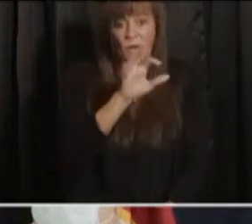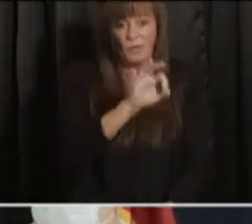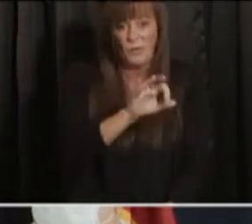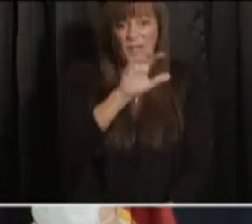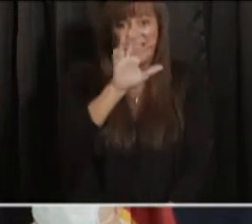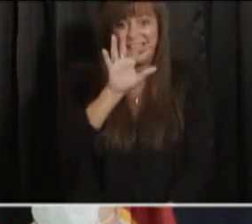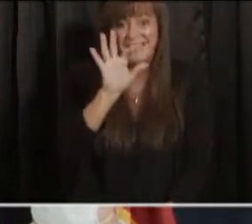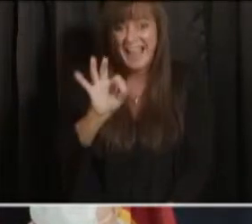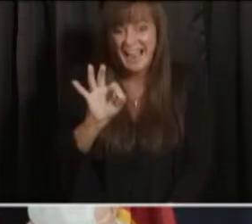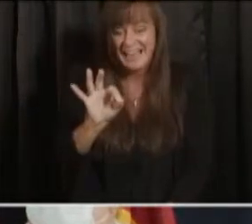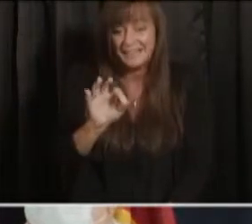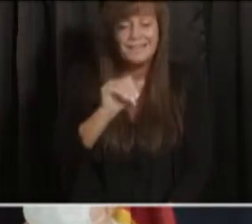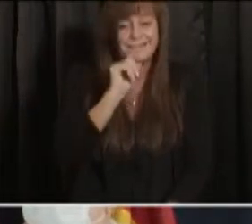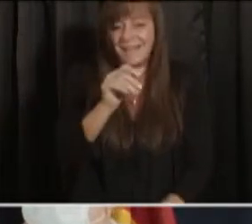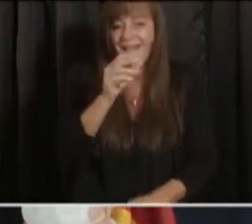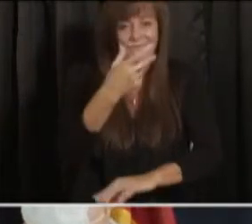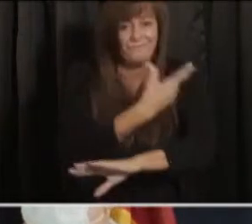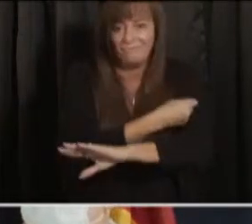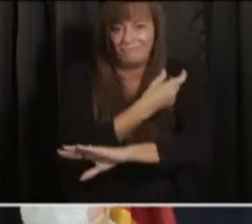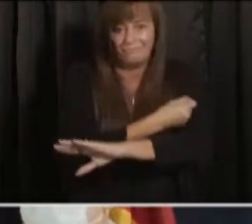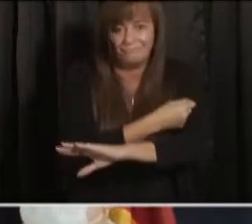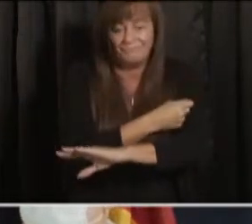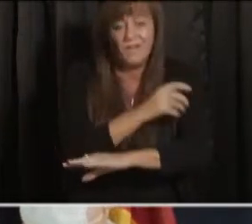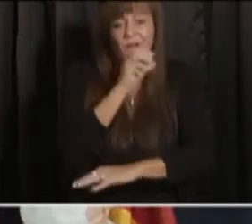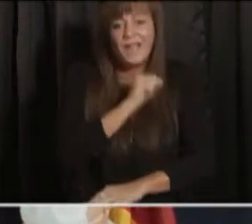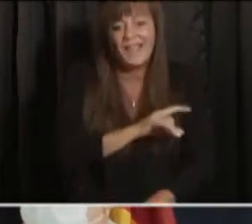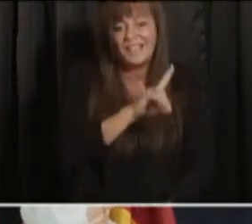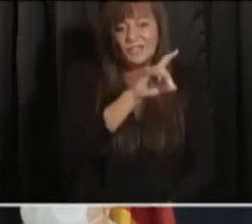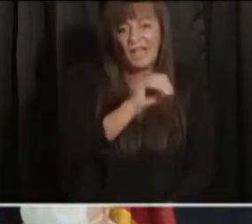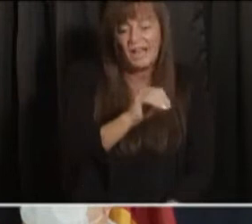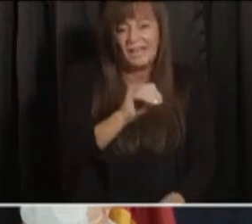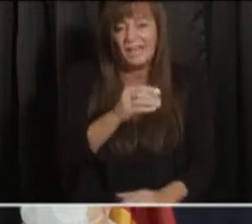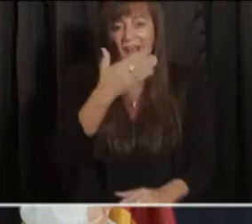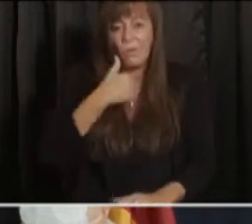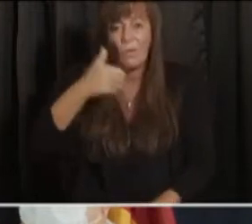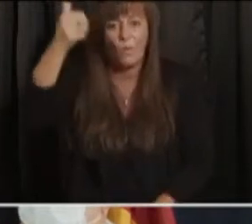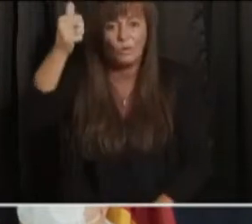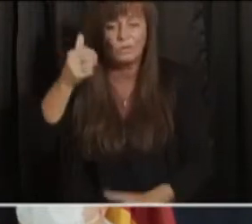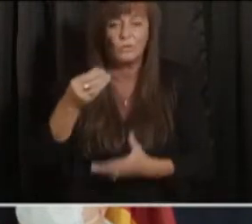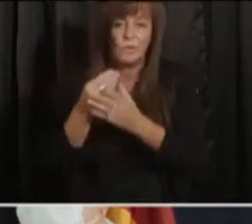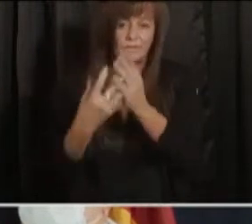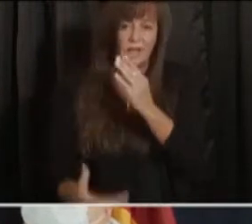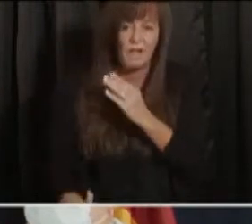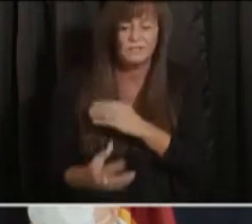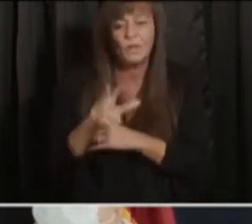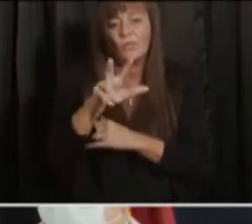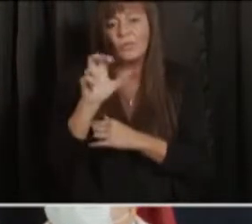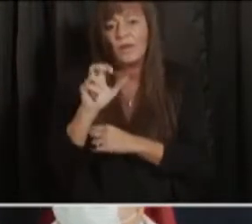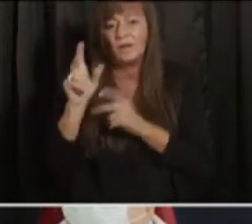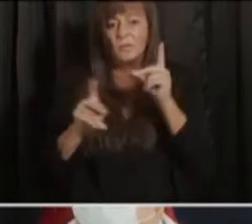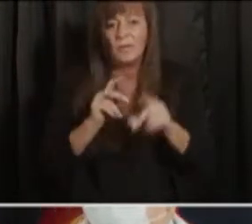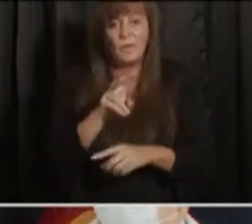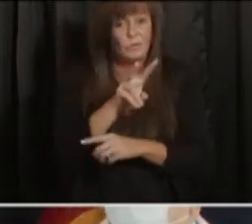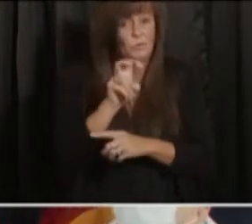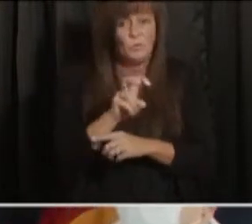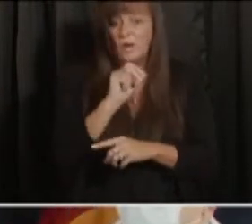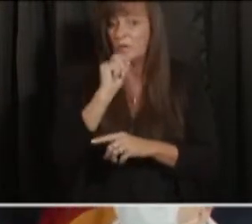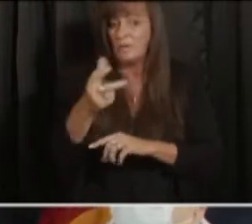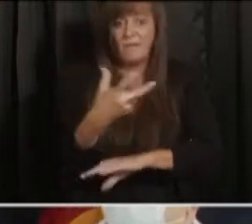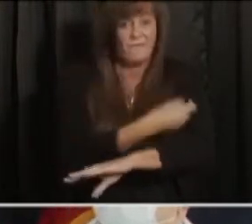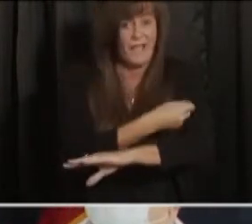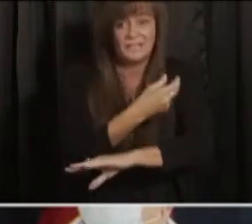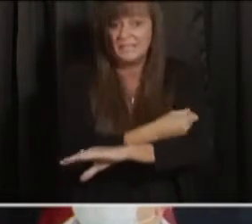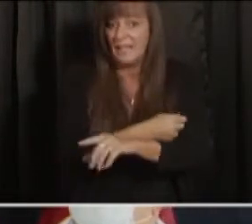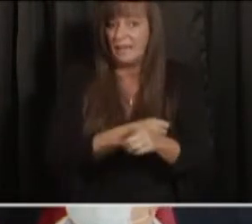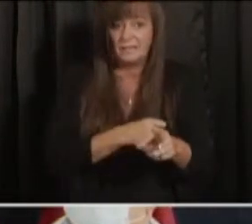vaccinated. 80 plus, we've lost over 300 people, and 200 of them were unvaccinated. Now,